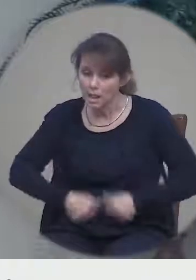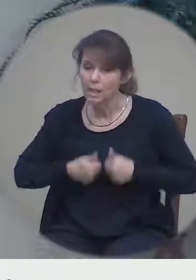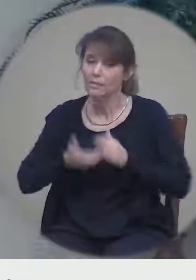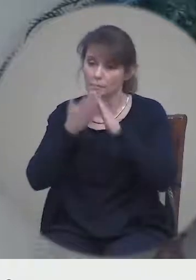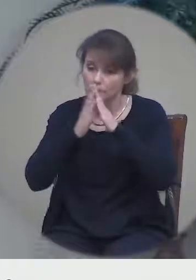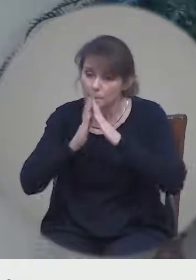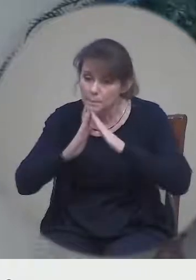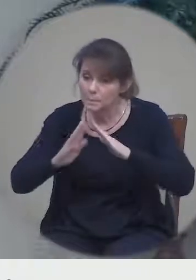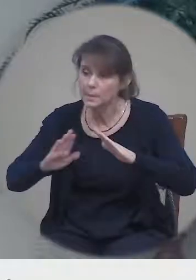the